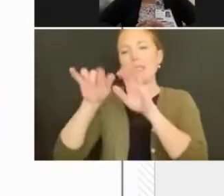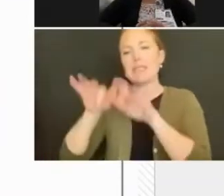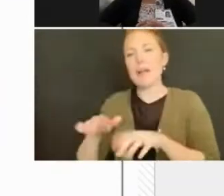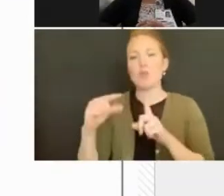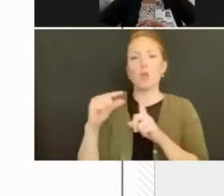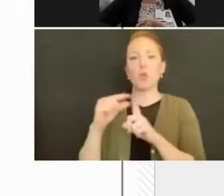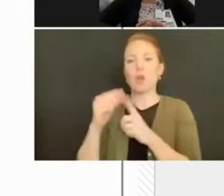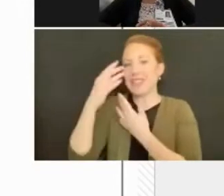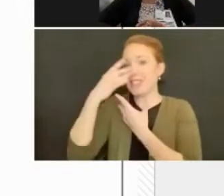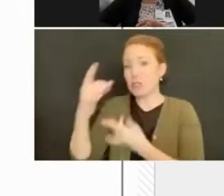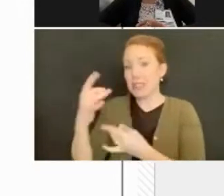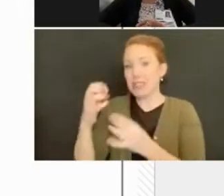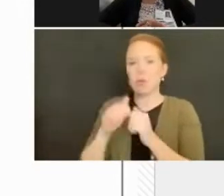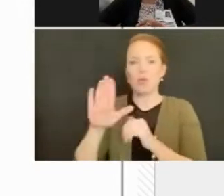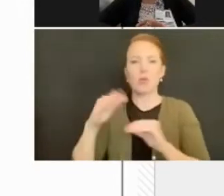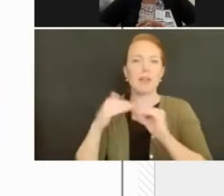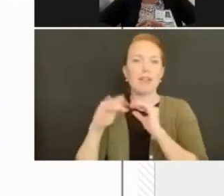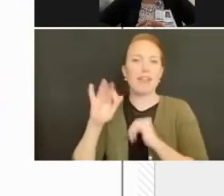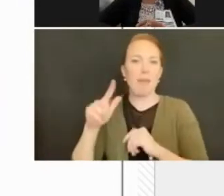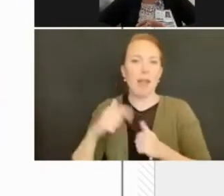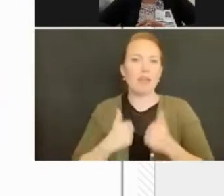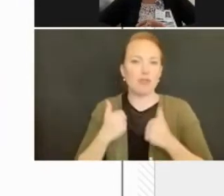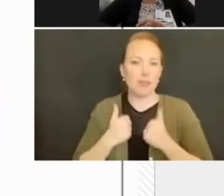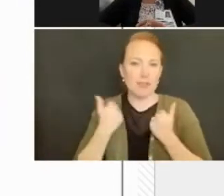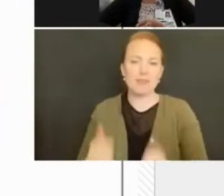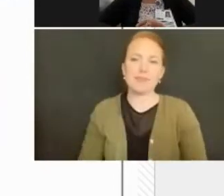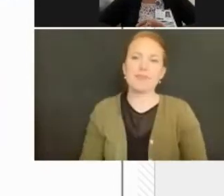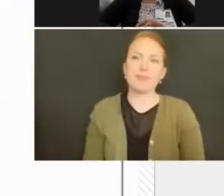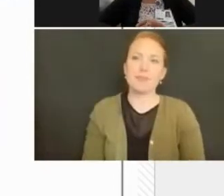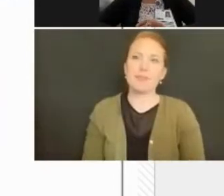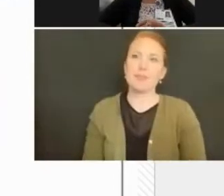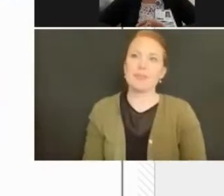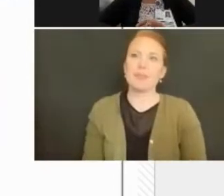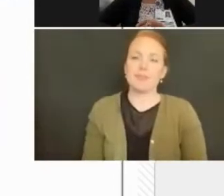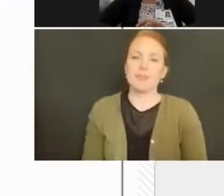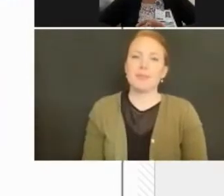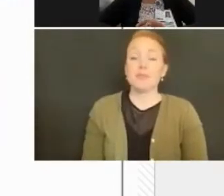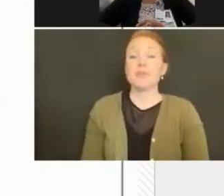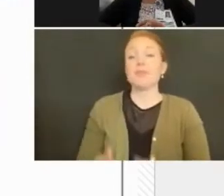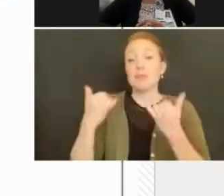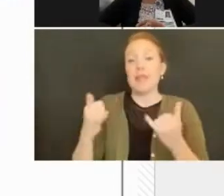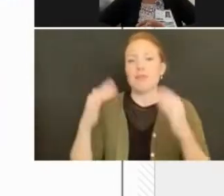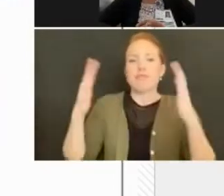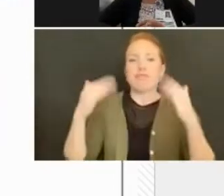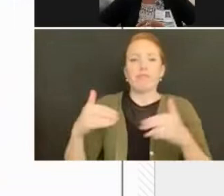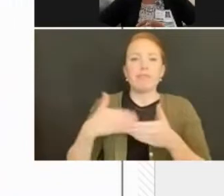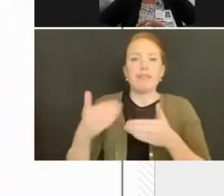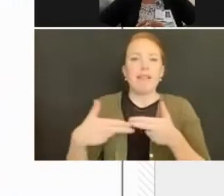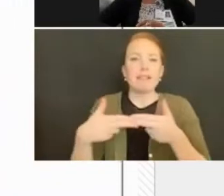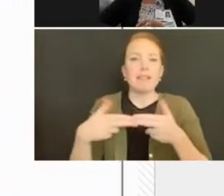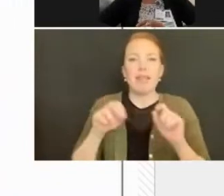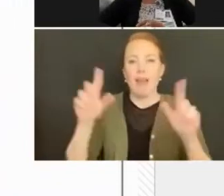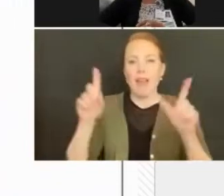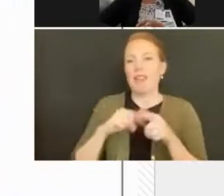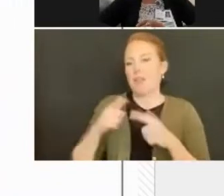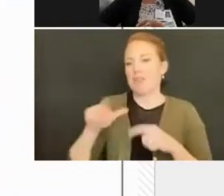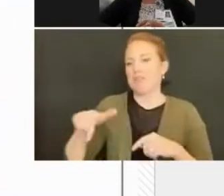we will make sure that you have it. Also, continue to do so, and I'll hop to the next slide. We can get to our guest in just a